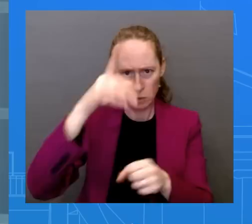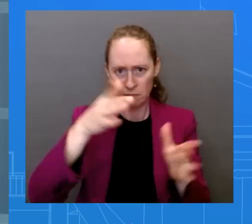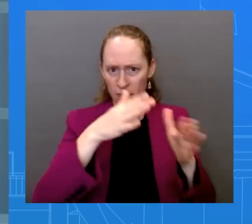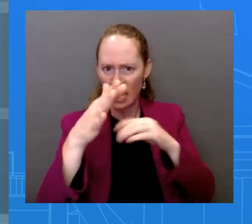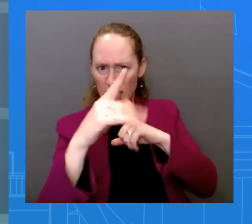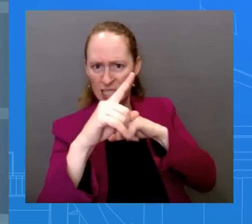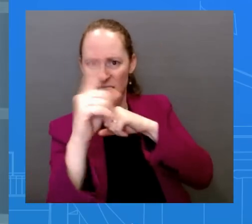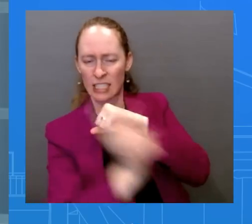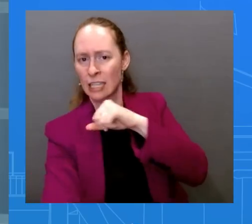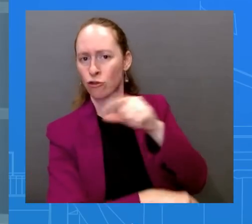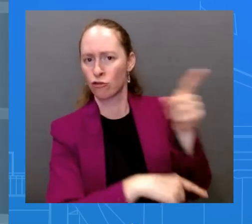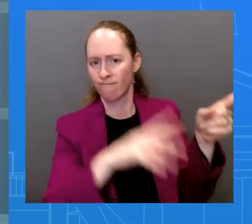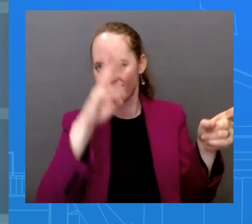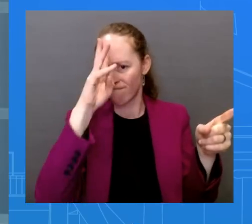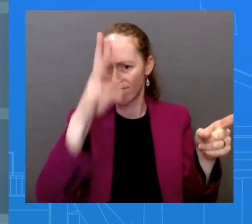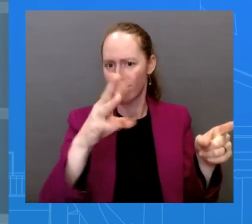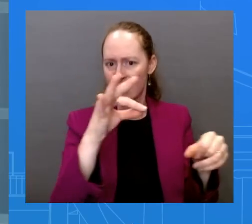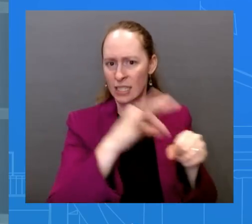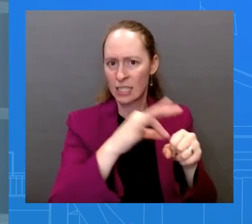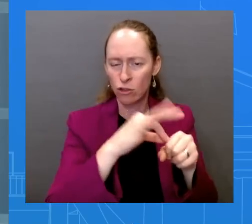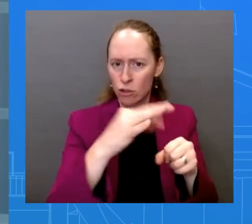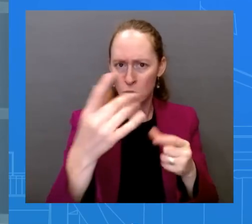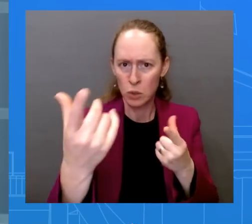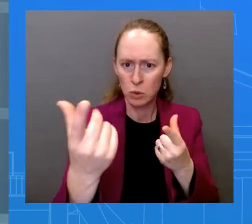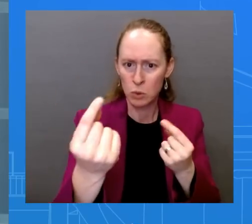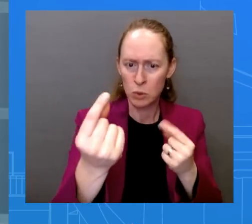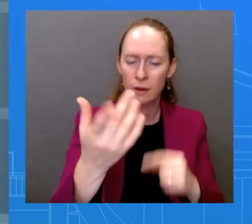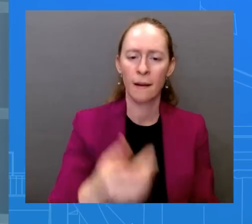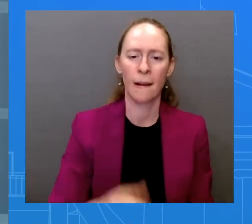let me just first say that we will never